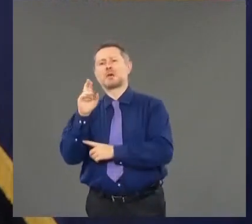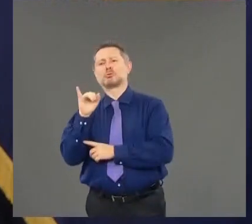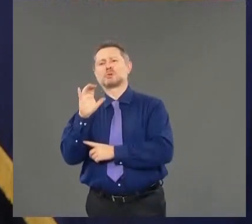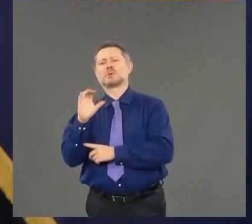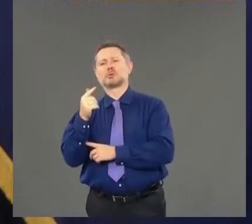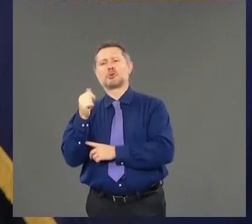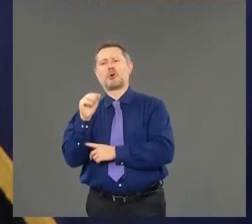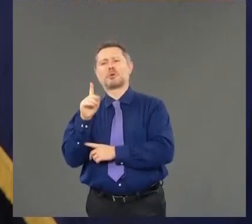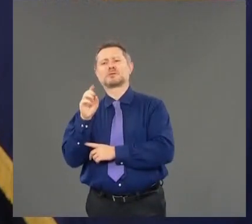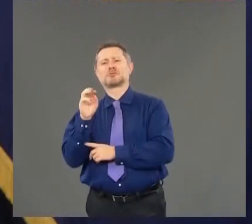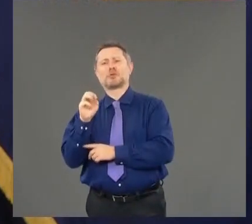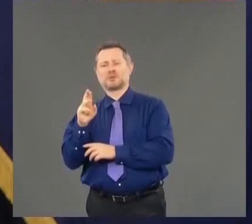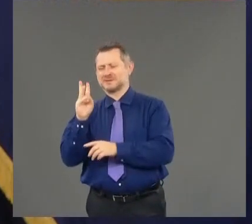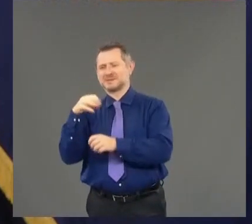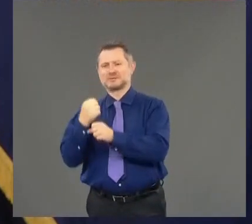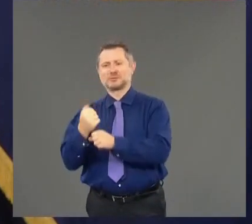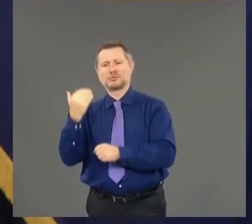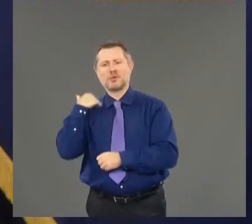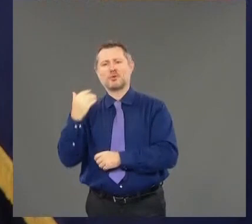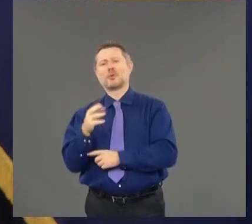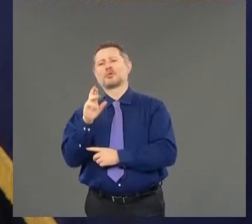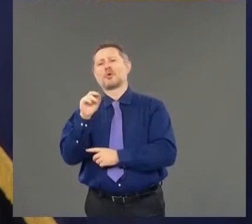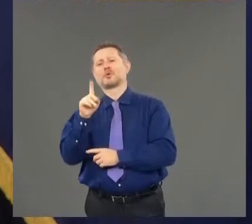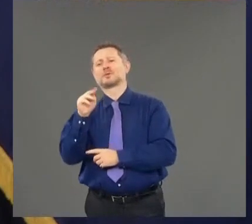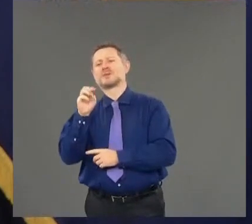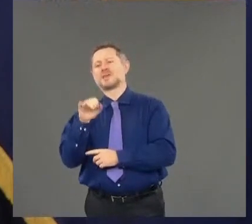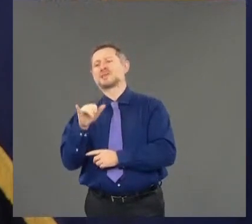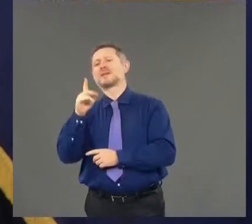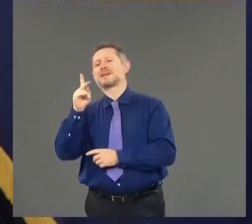it after Rodney King 30 years ago?